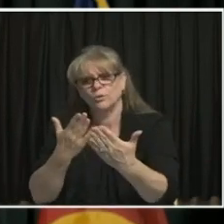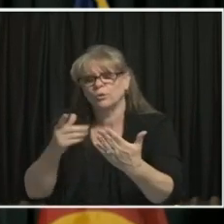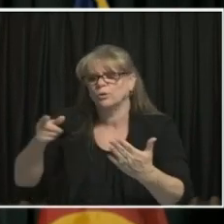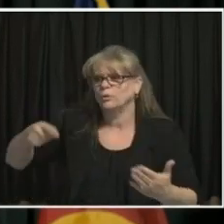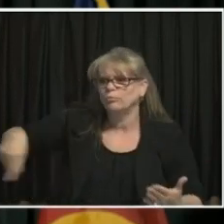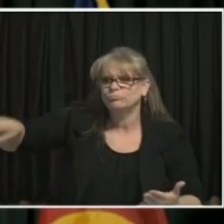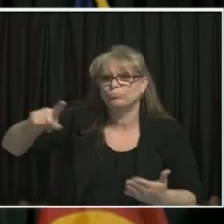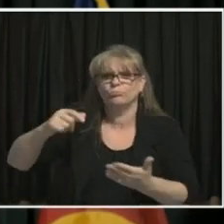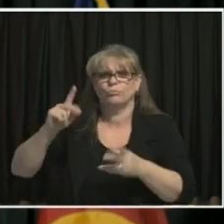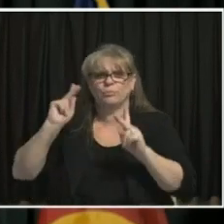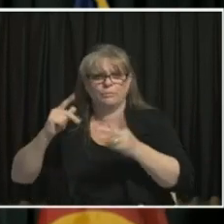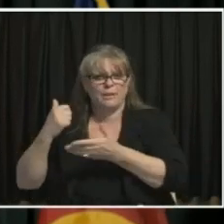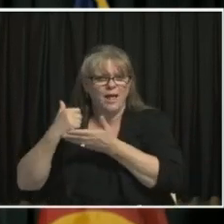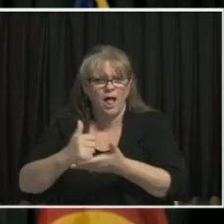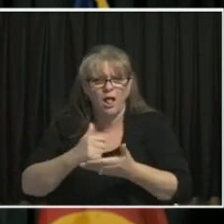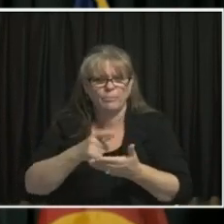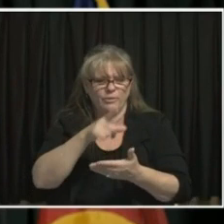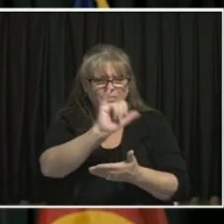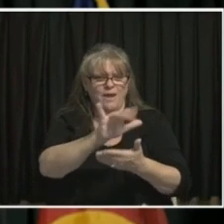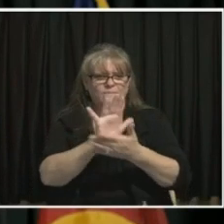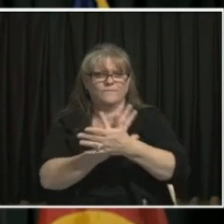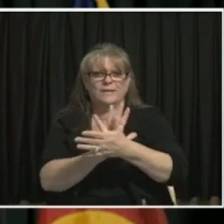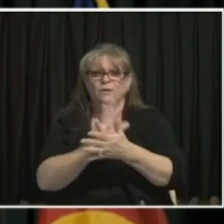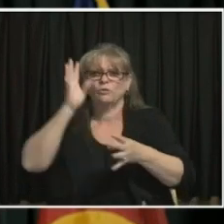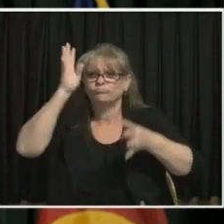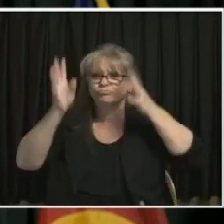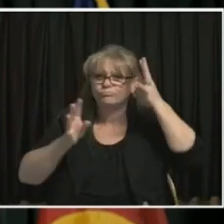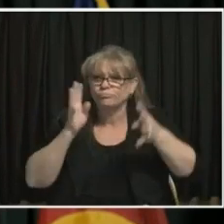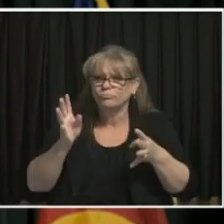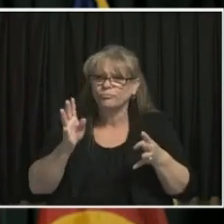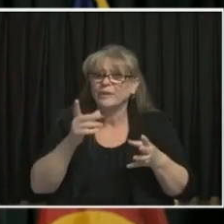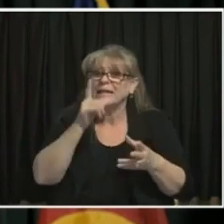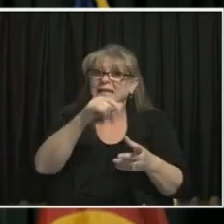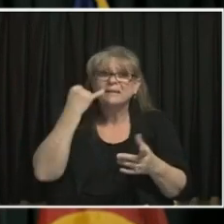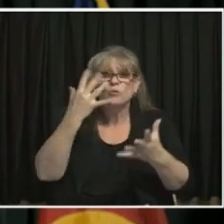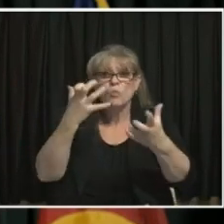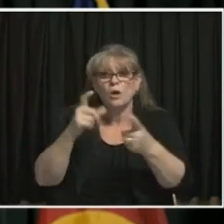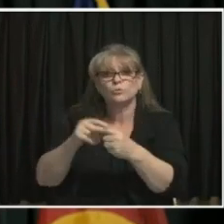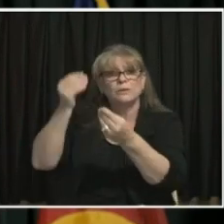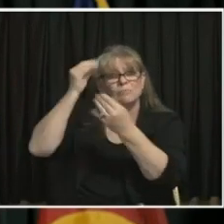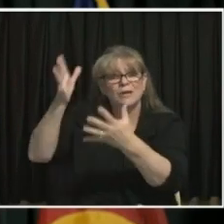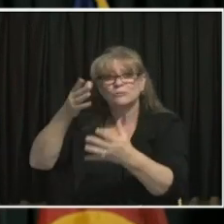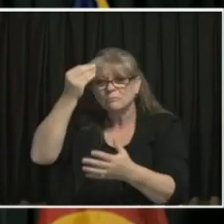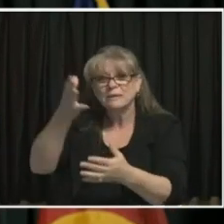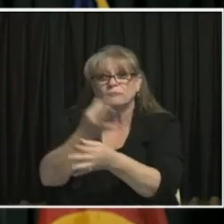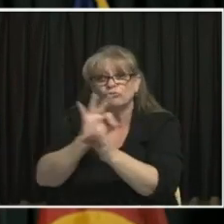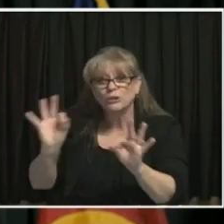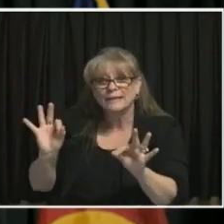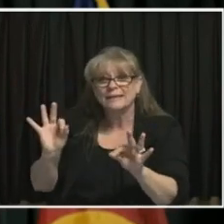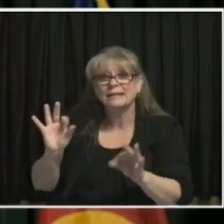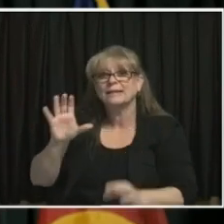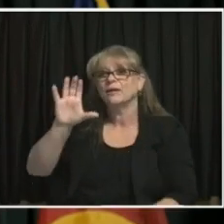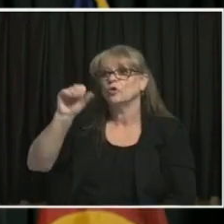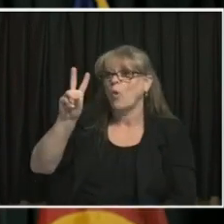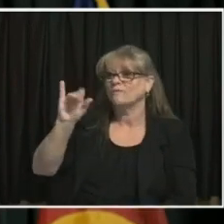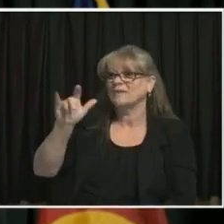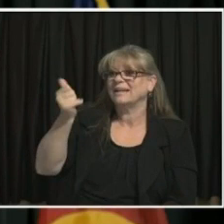Book videos. And if you wanted more information for resources for kids and other free COVID-19 resources, visit